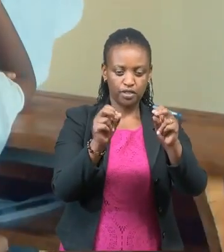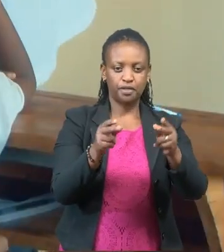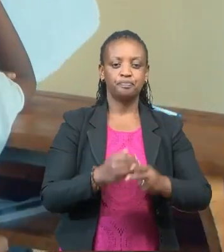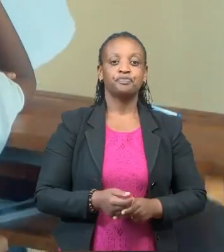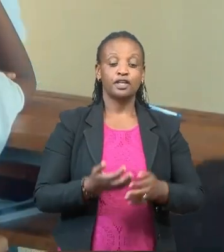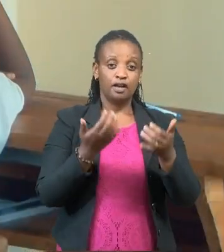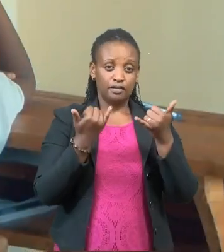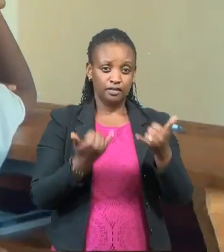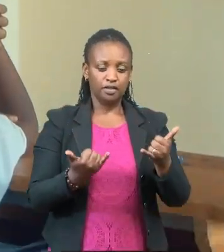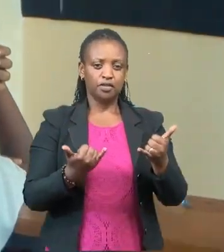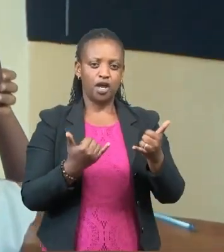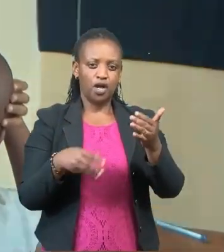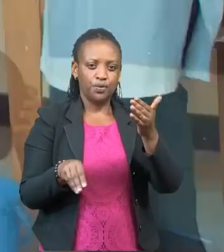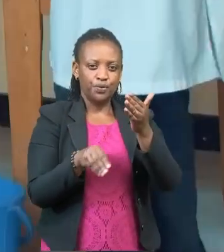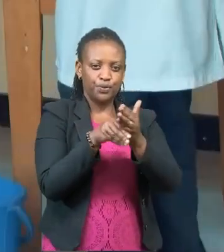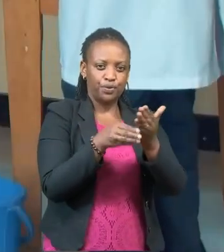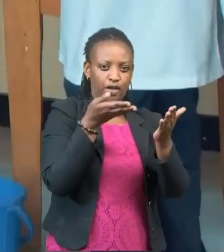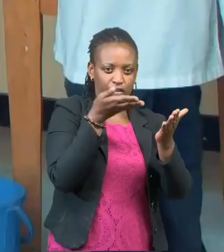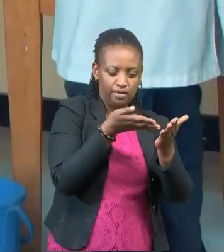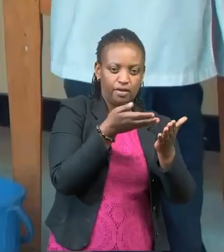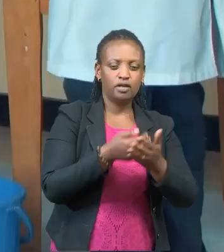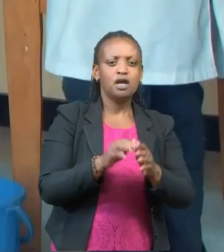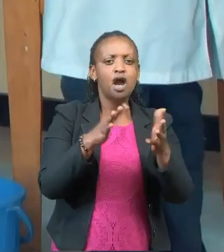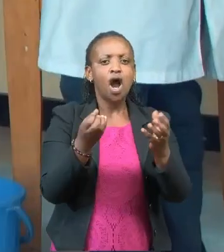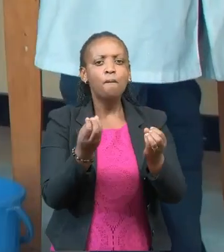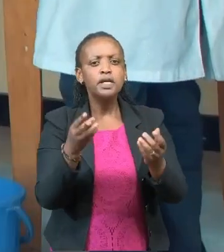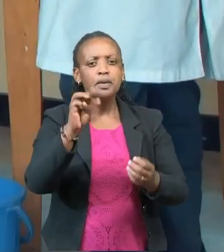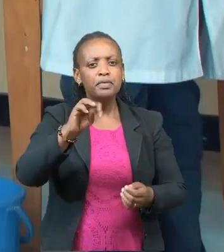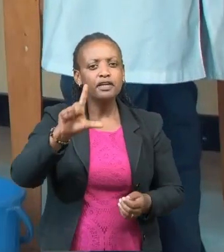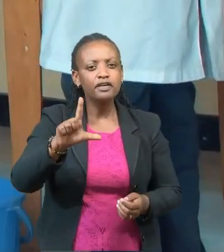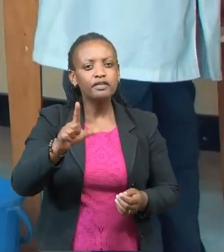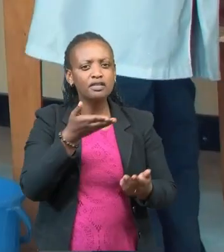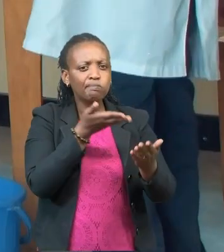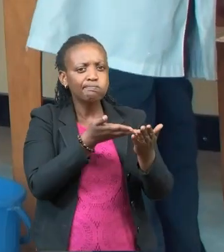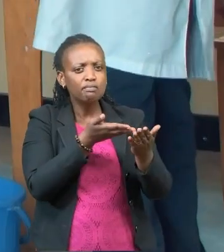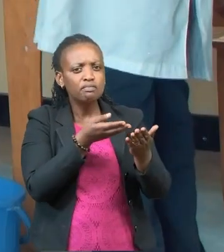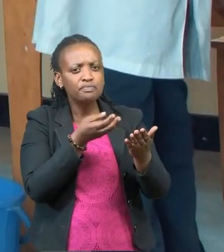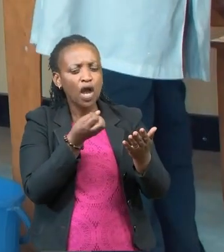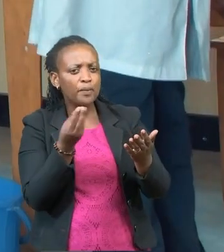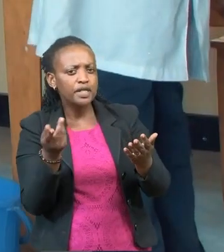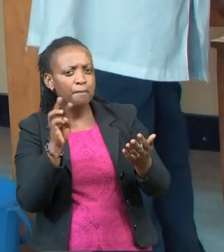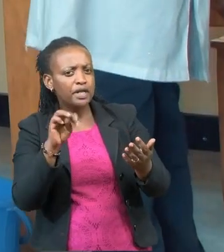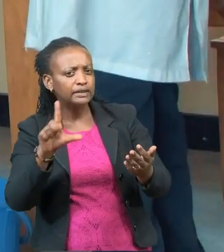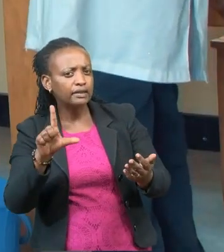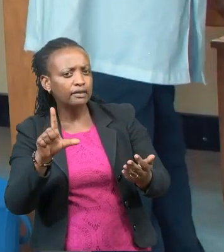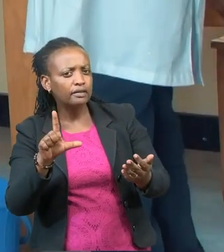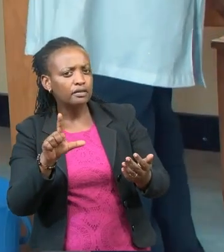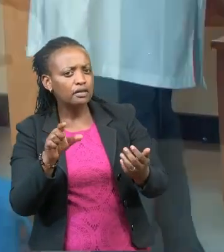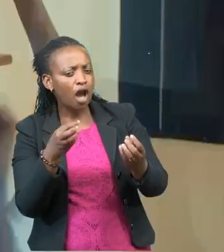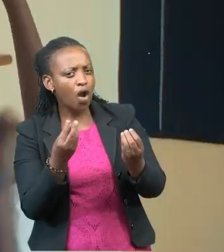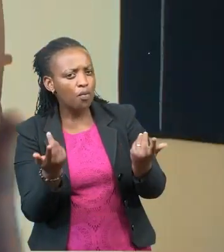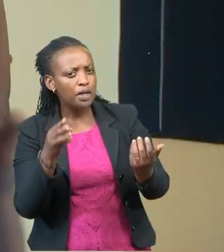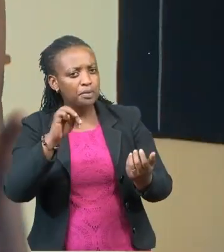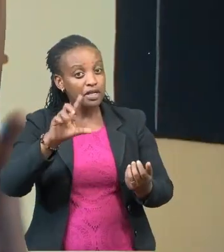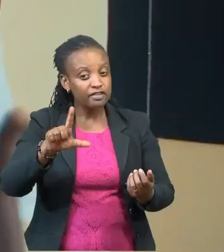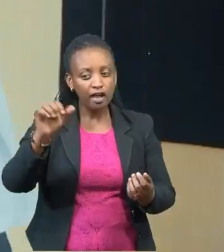Okay, I'm now adding it here. How many milliliters are these?